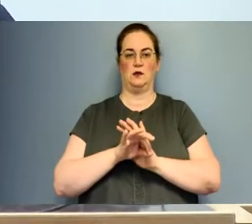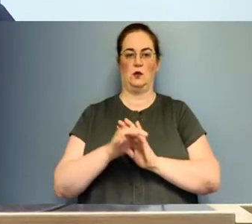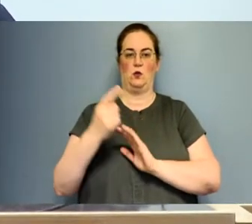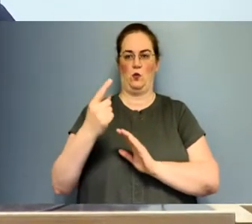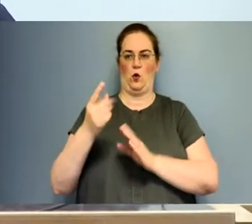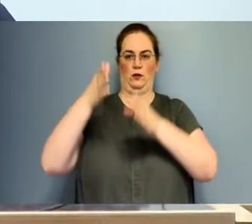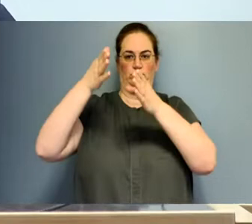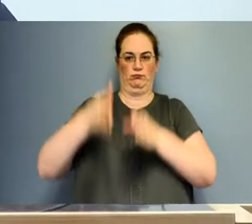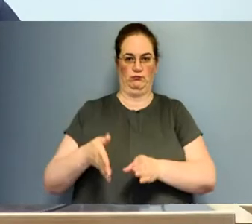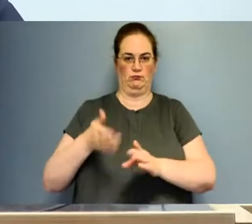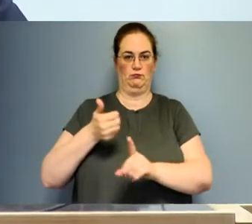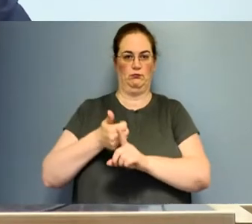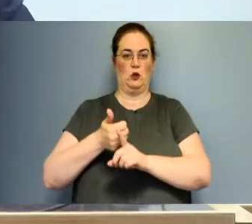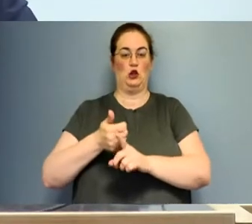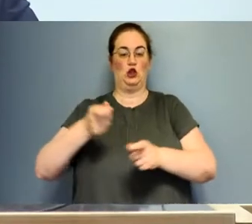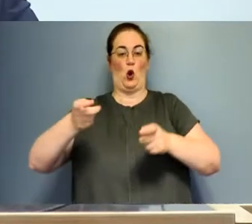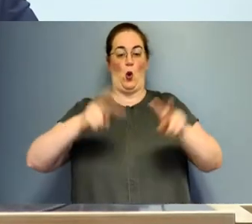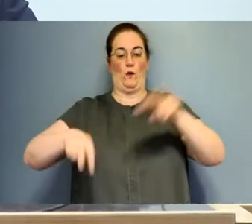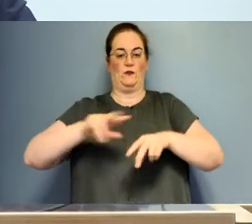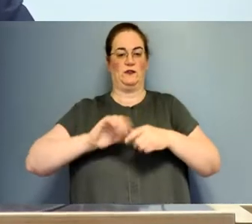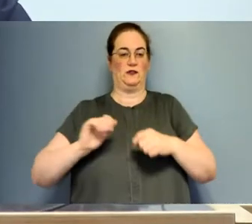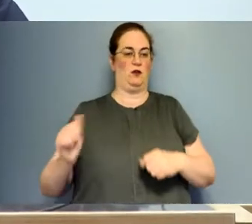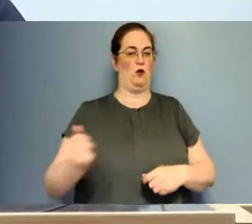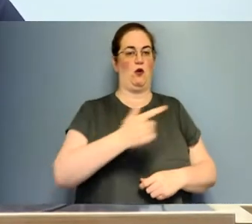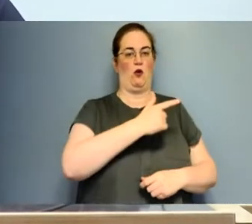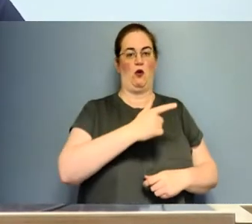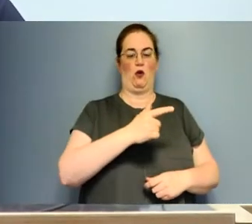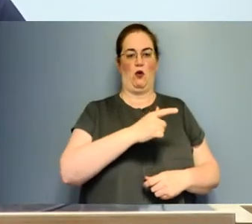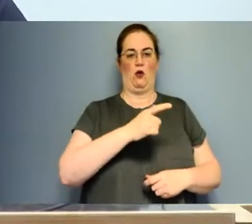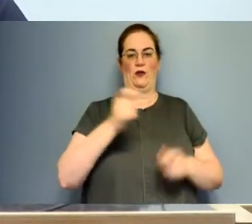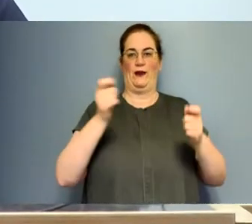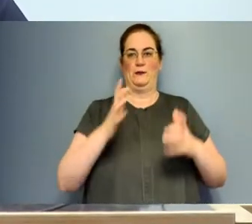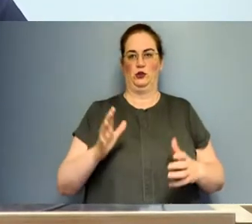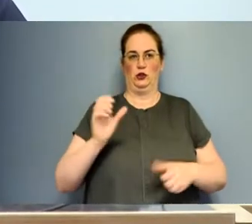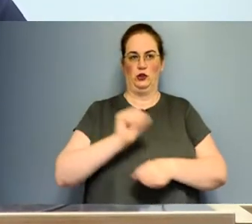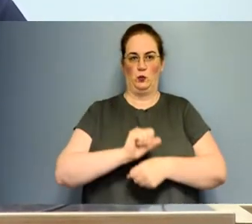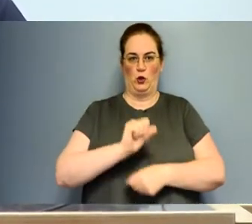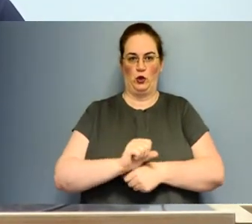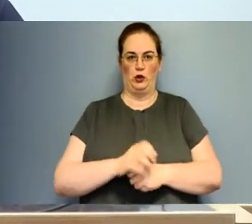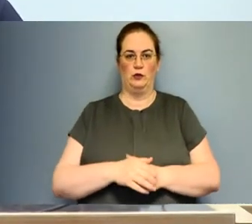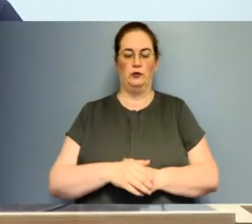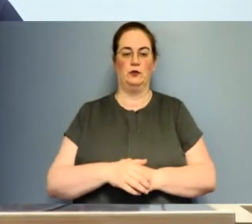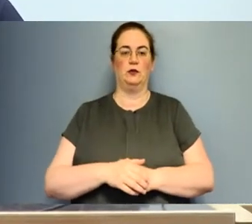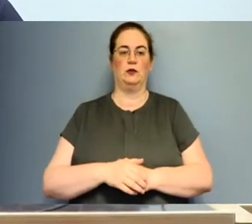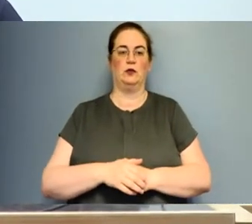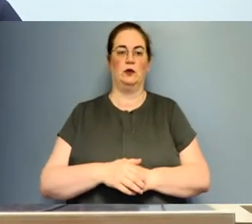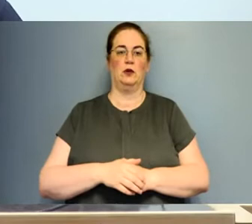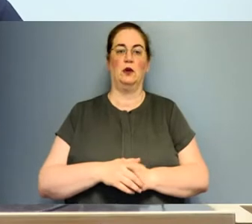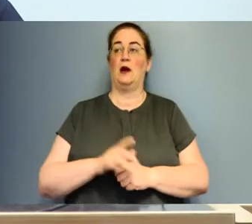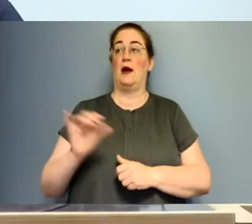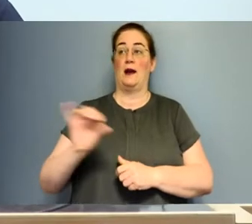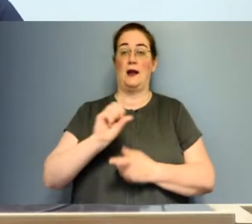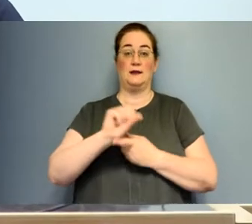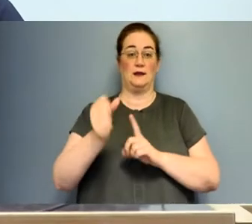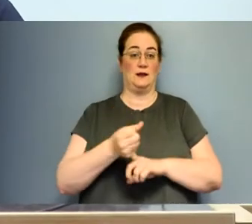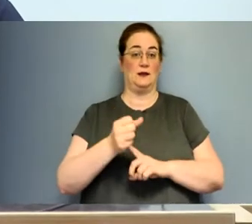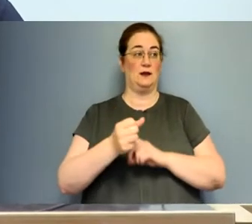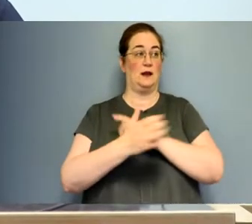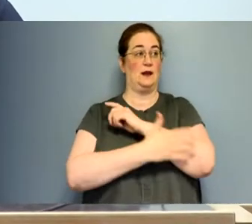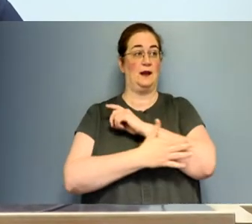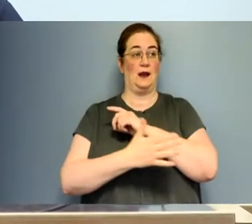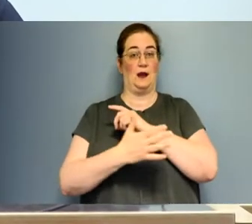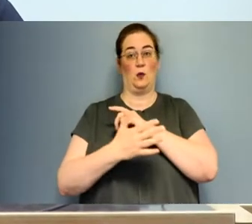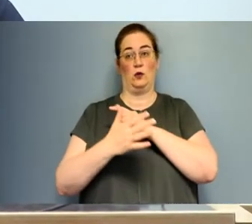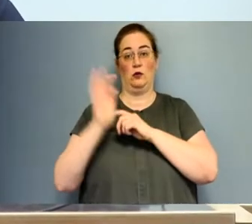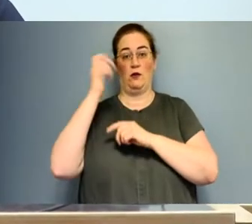to oversee all the commissioners' work. And as is the case in county government,